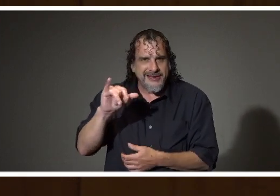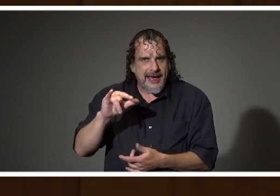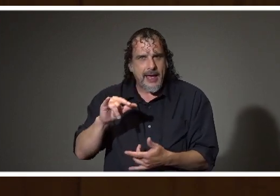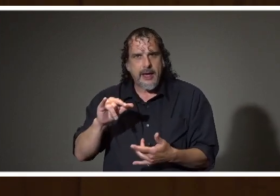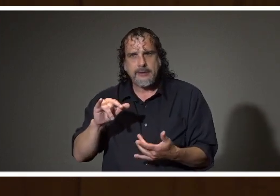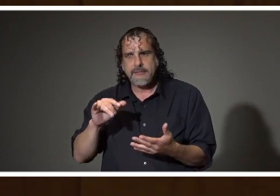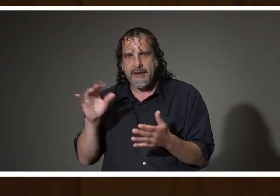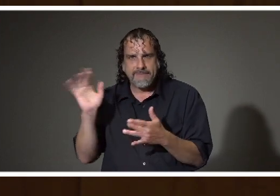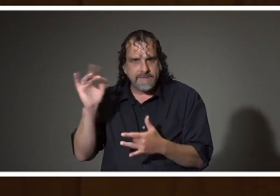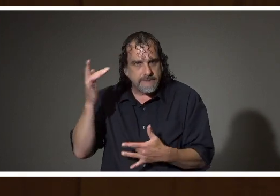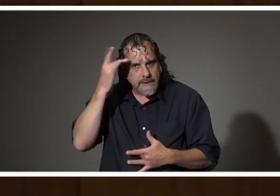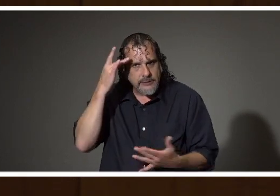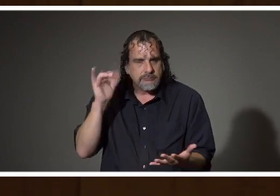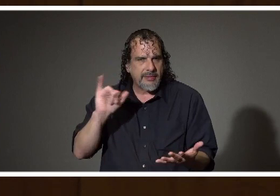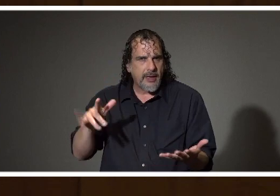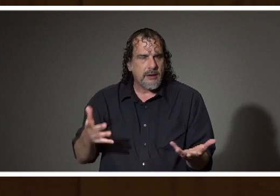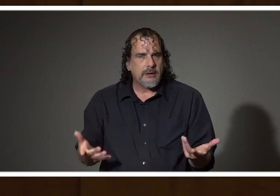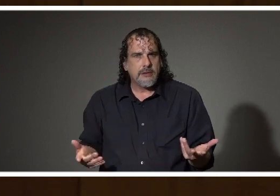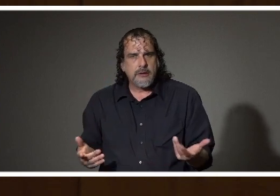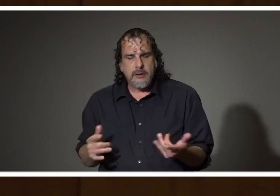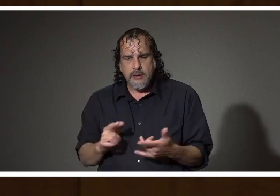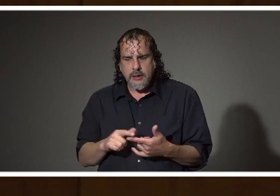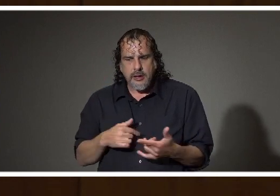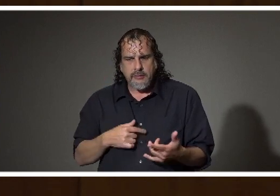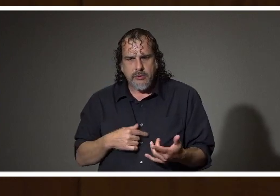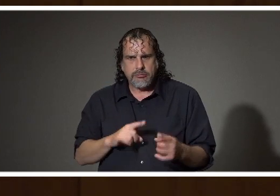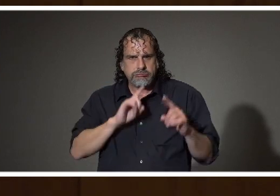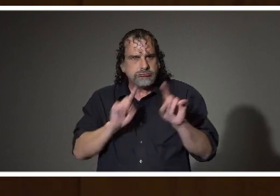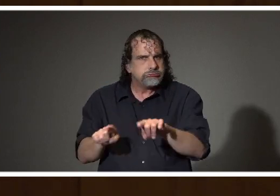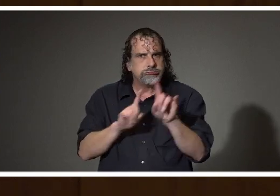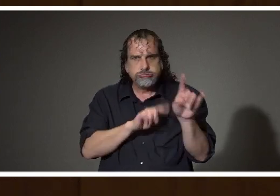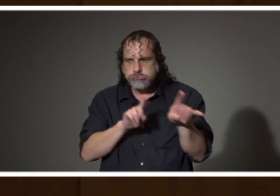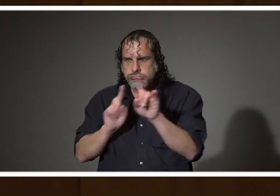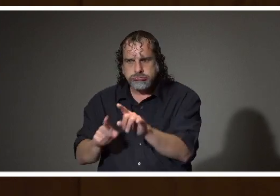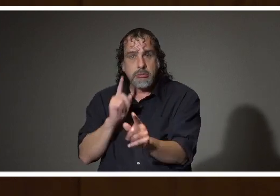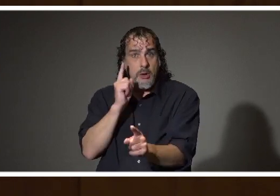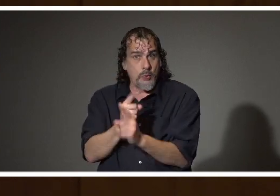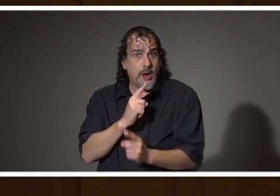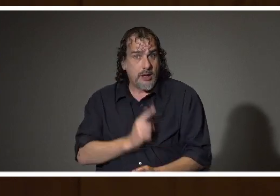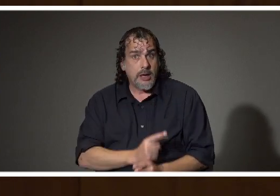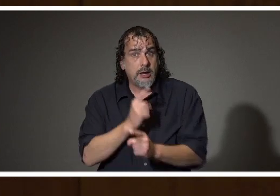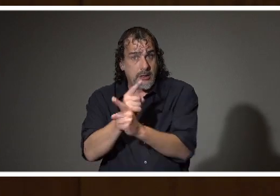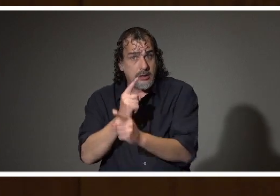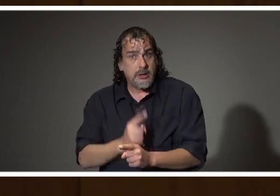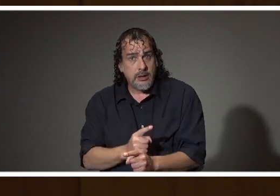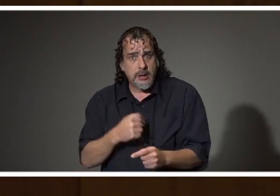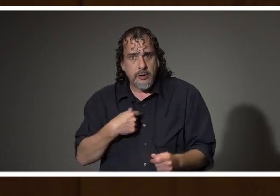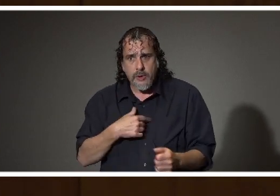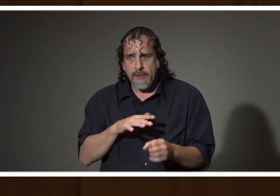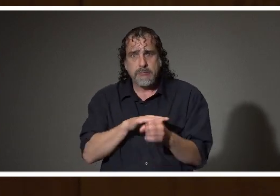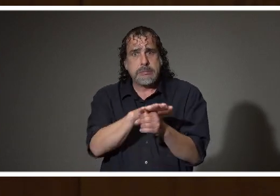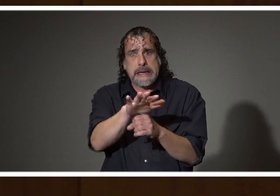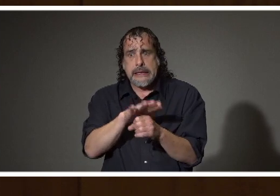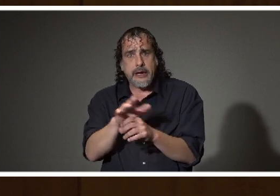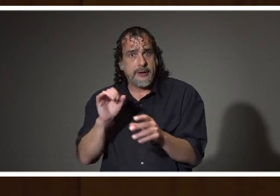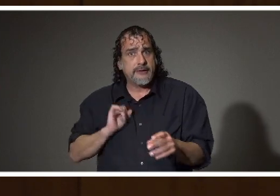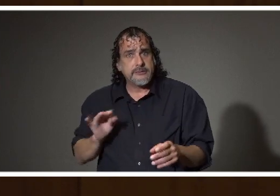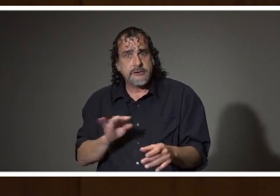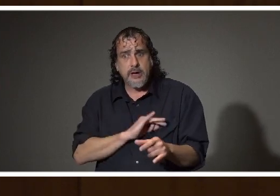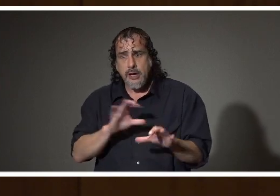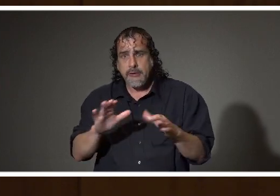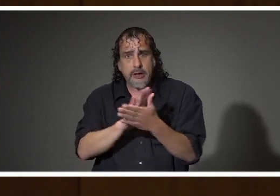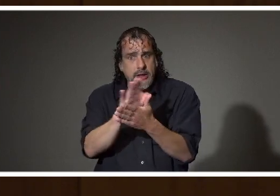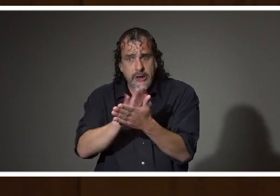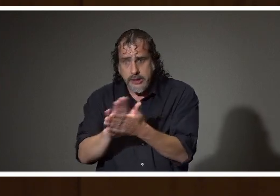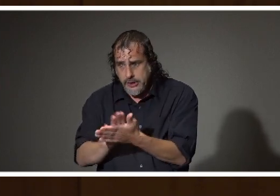outbreaks. If we're pristine in our response and make sure that we have folks cohorted properly, doing proper